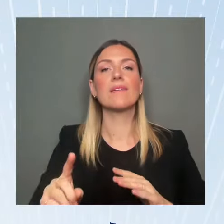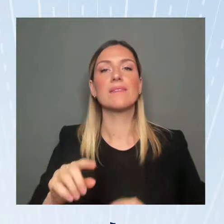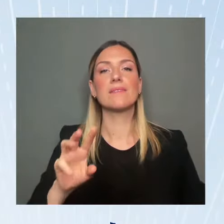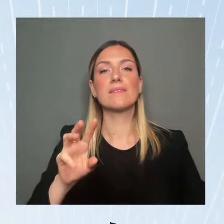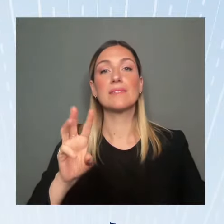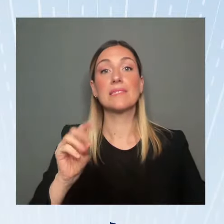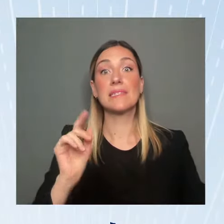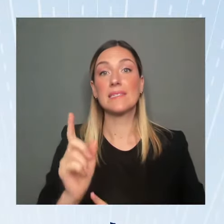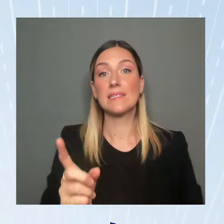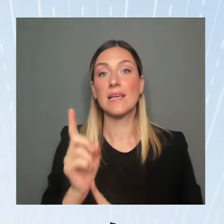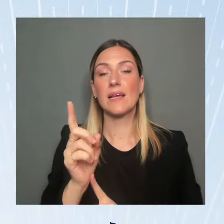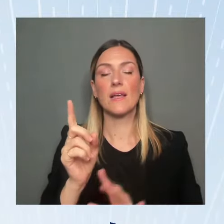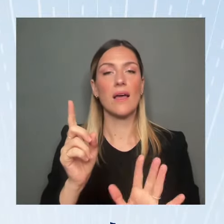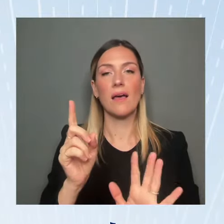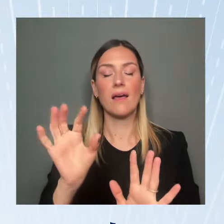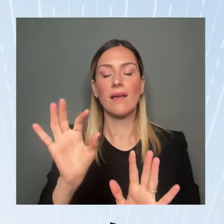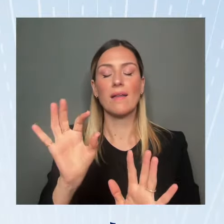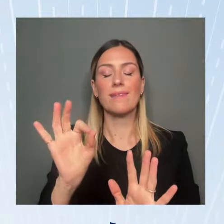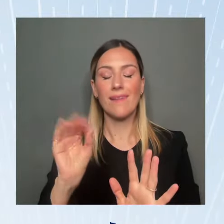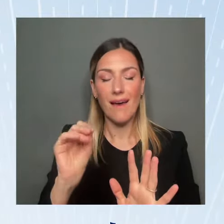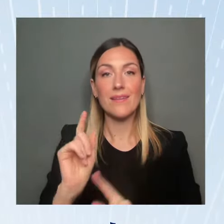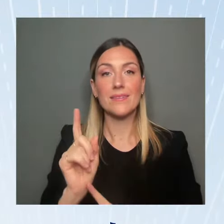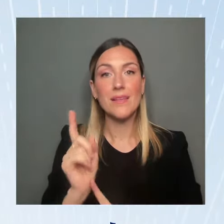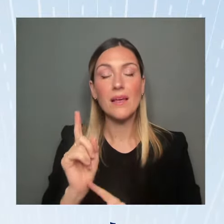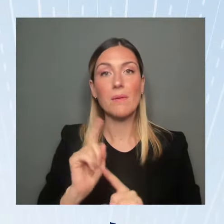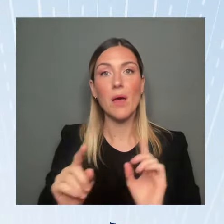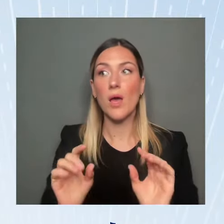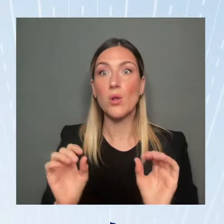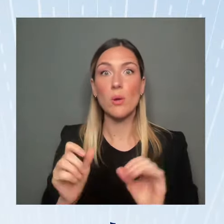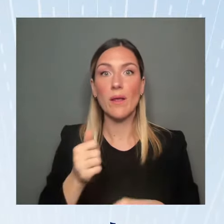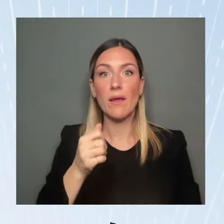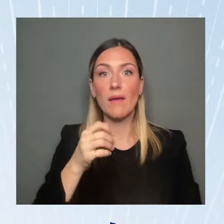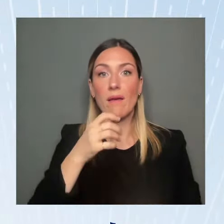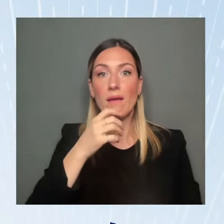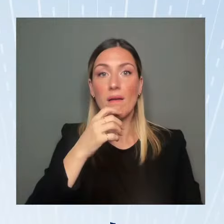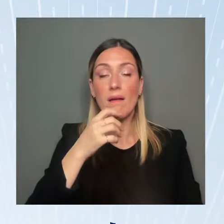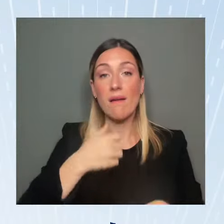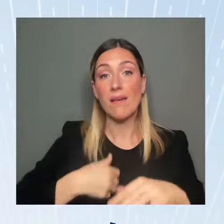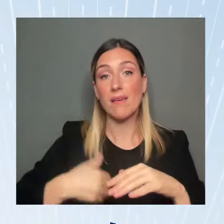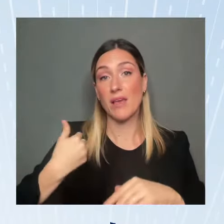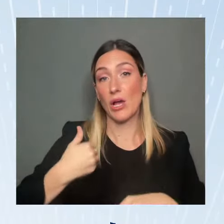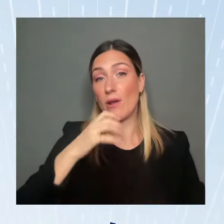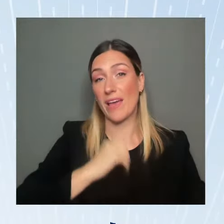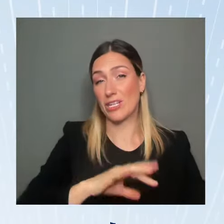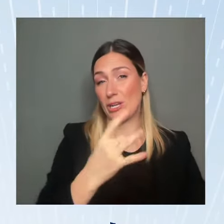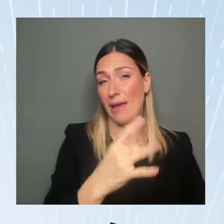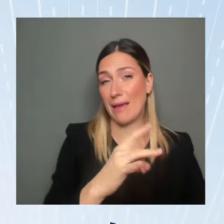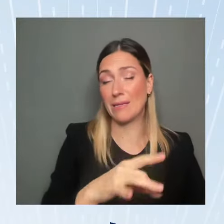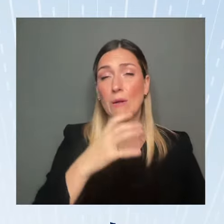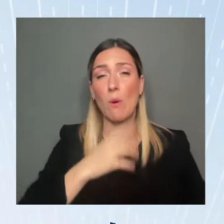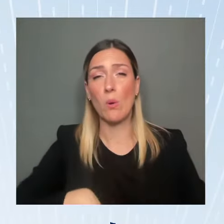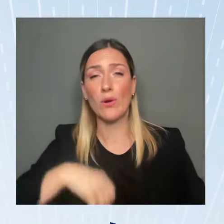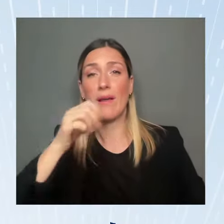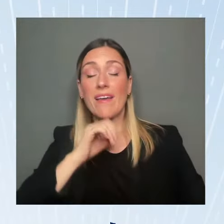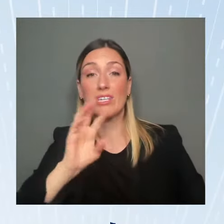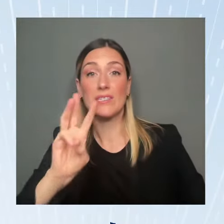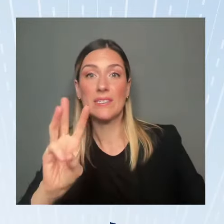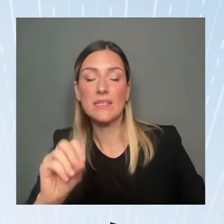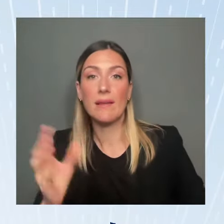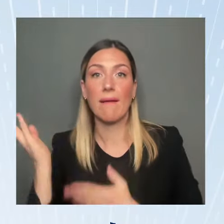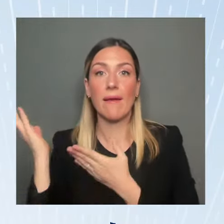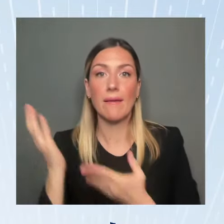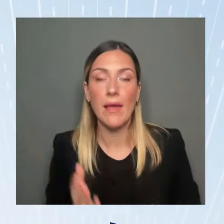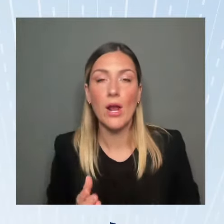seconds. I'm sorry, in 90 seconds. But there was nobody under the age of 18, nobody over 60, No carry-on luggage, nobody with a